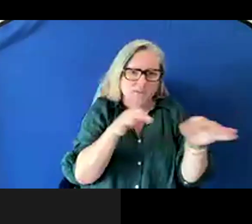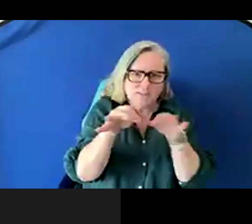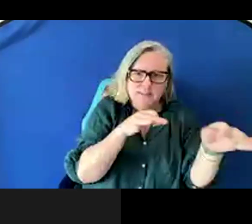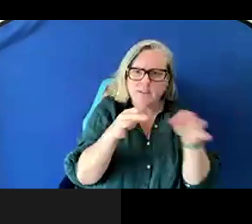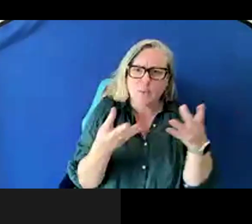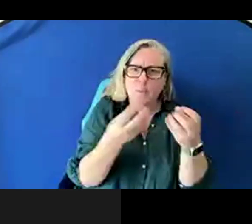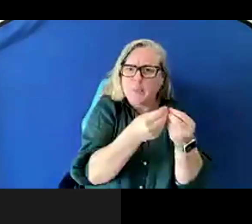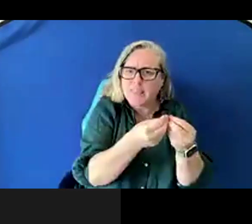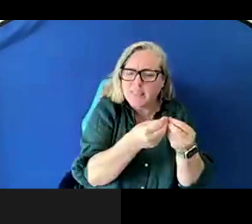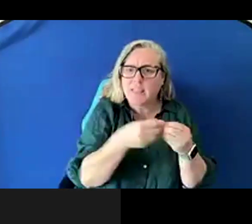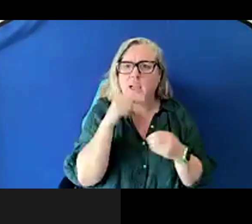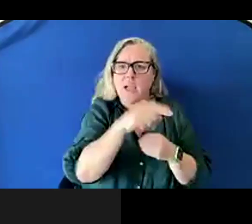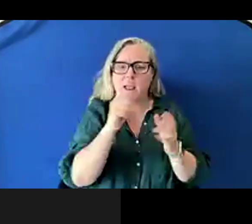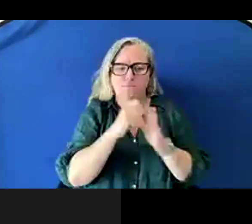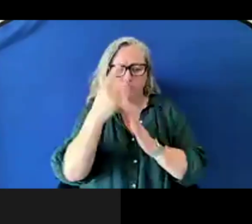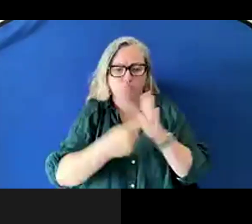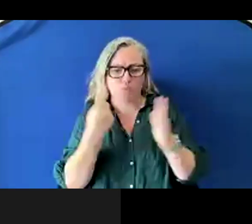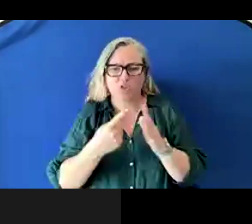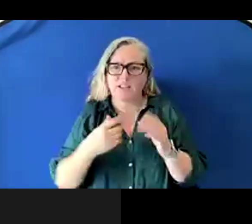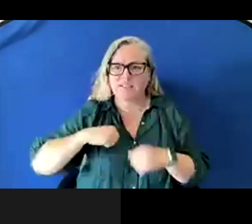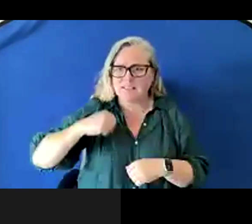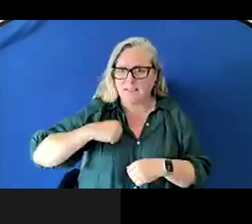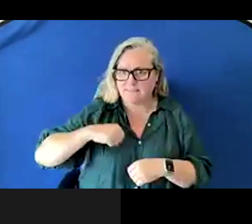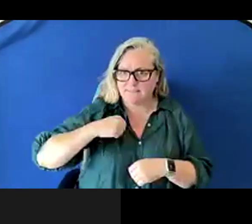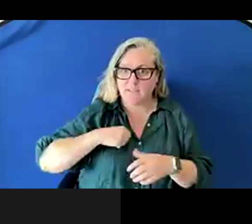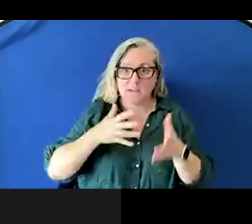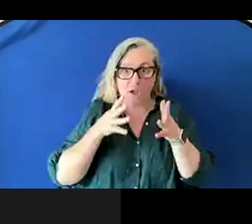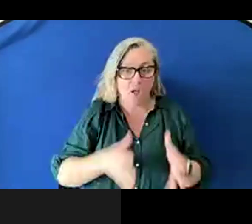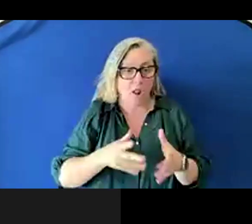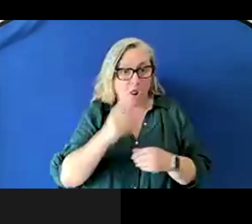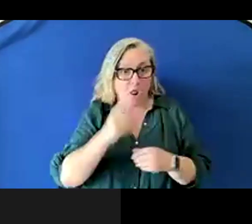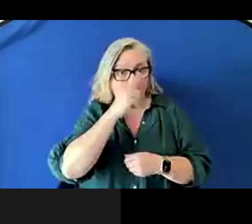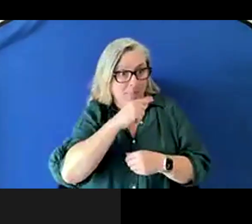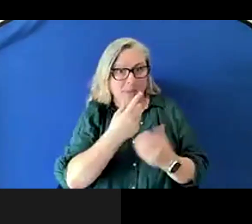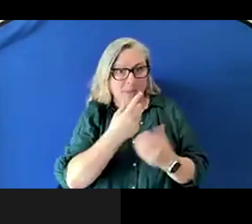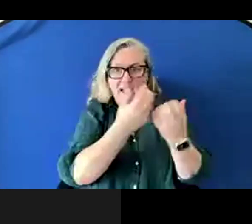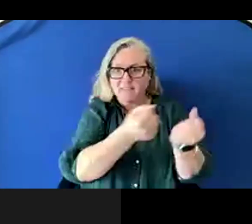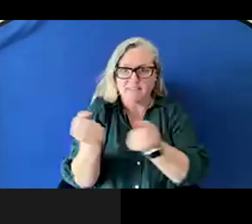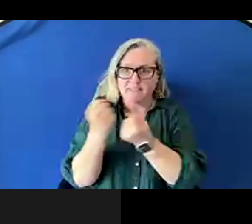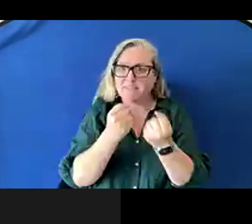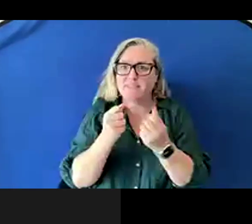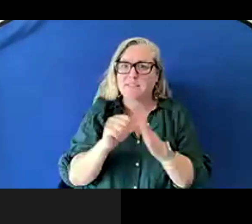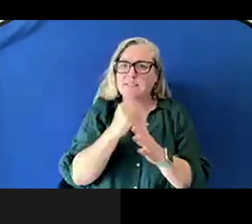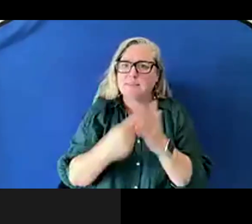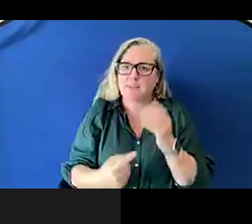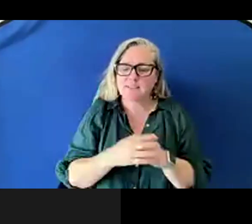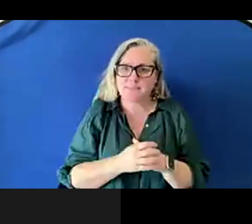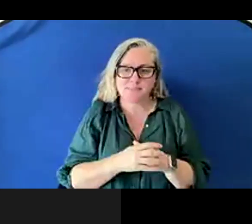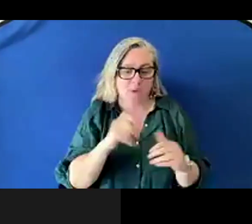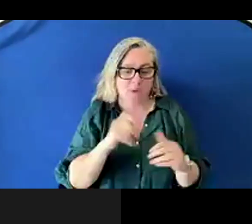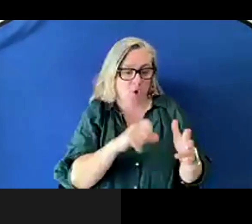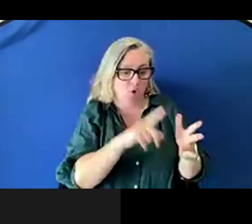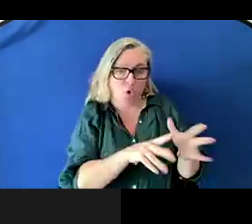project staff, and a lot of those project staff being people with disability themselves. The co-designers